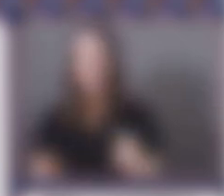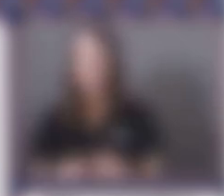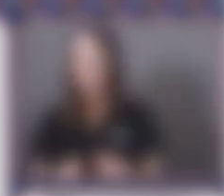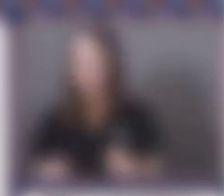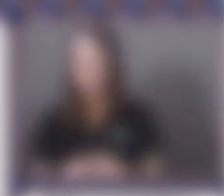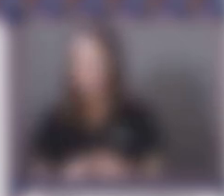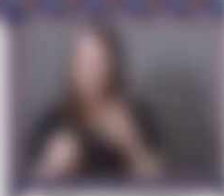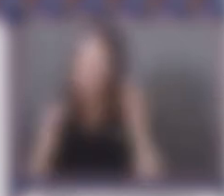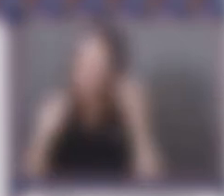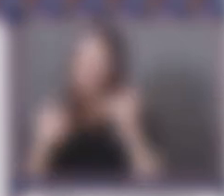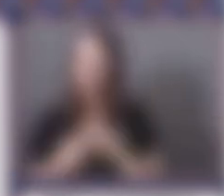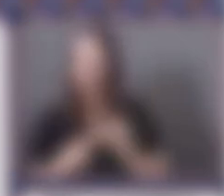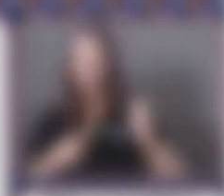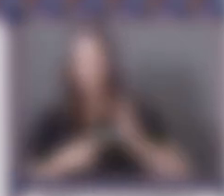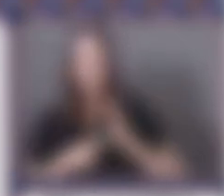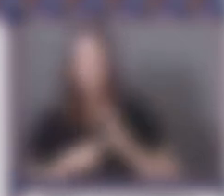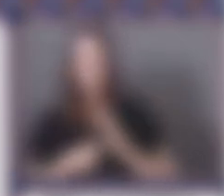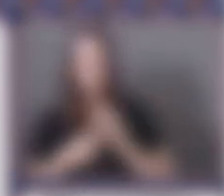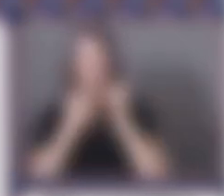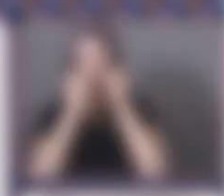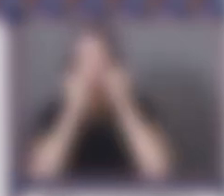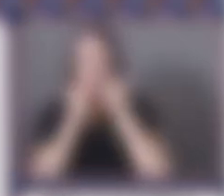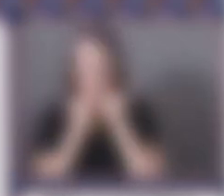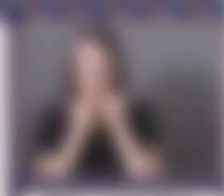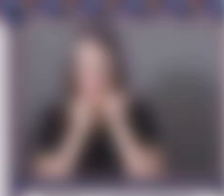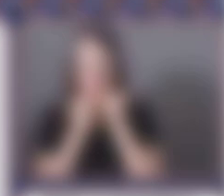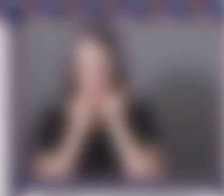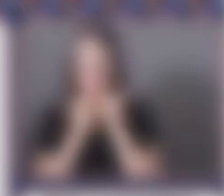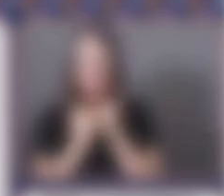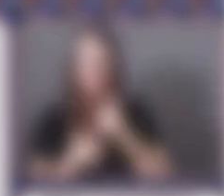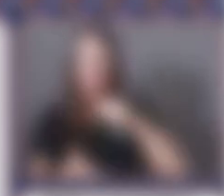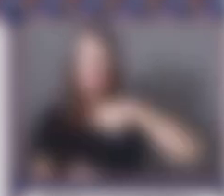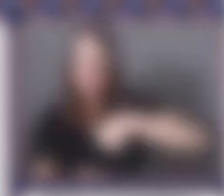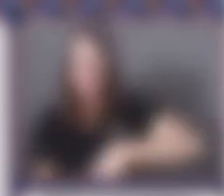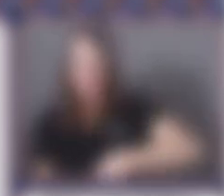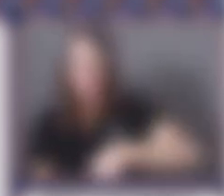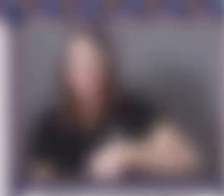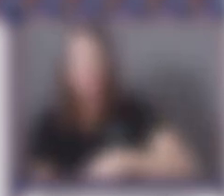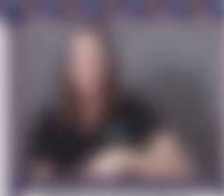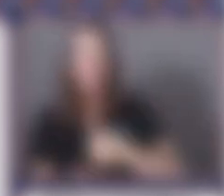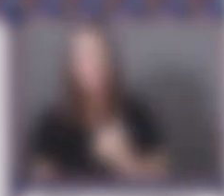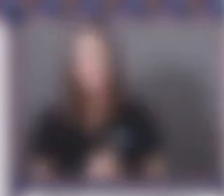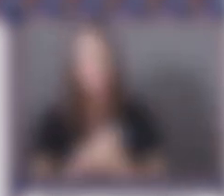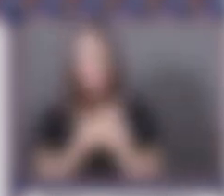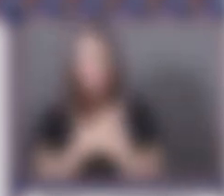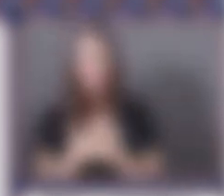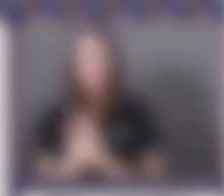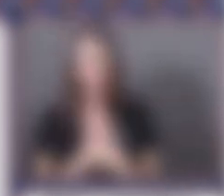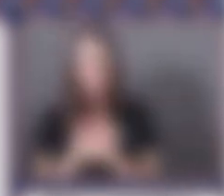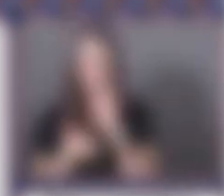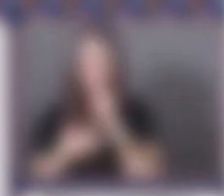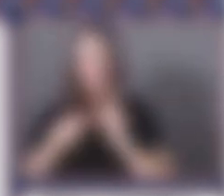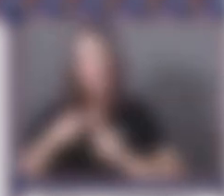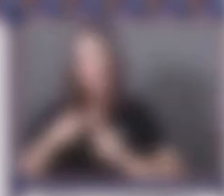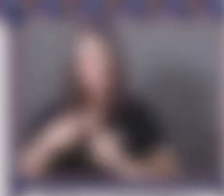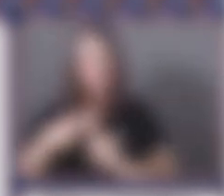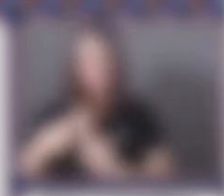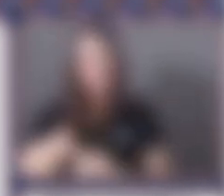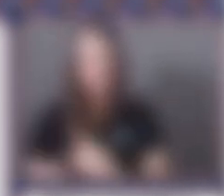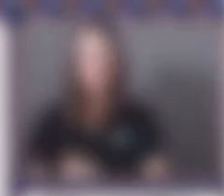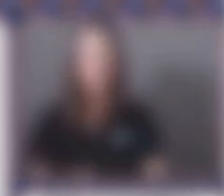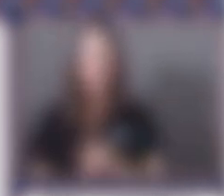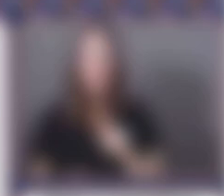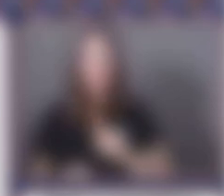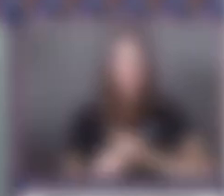evidence-based supports that will lead to a more predictable and manageable scheme. While this amendment to the Act enables future changes through